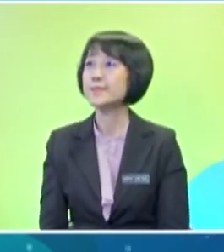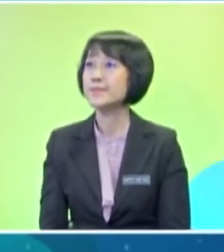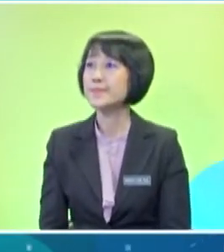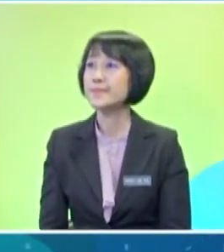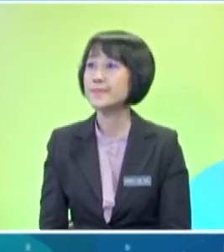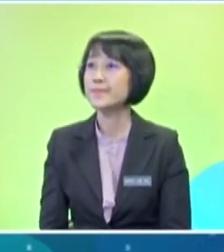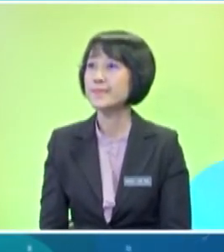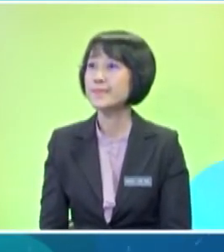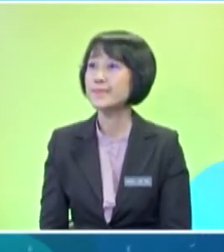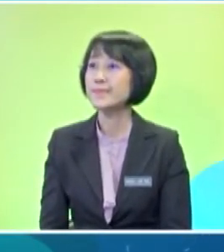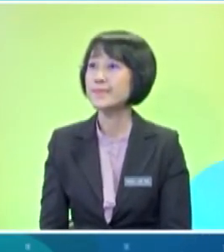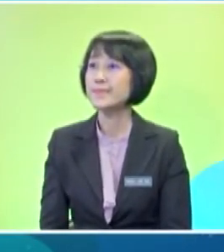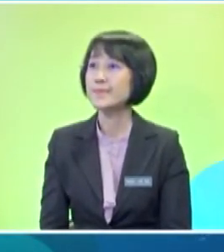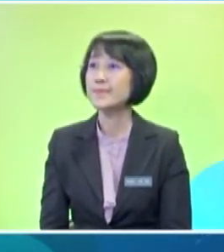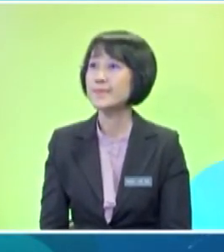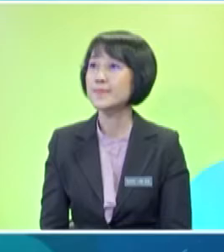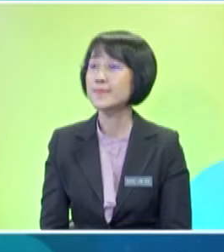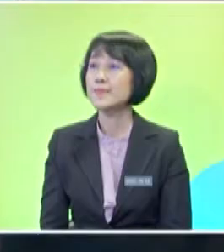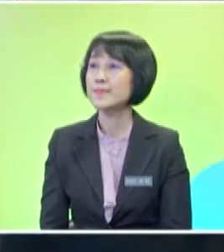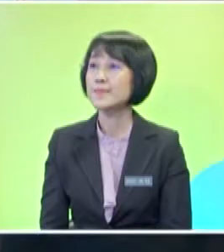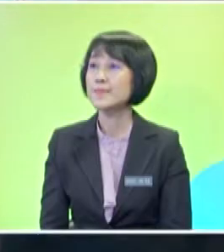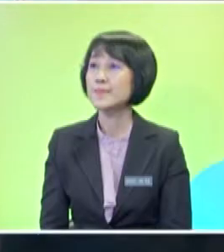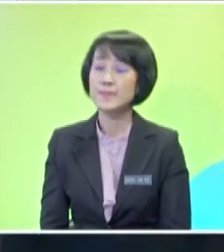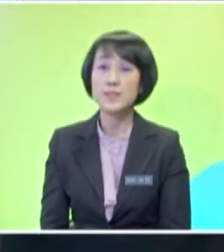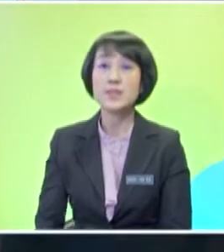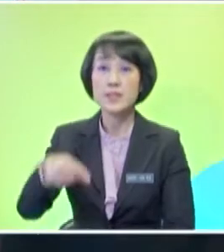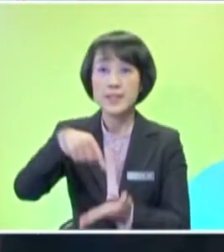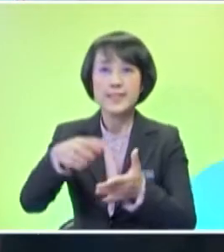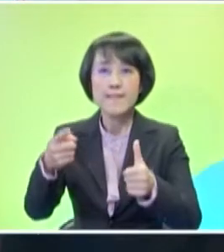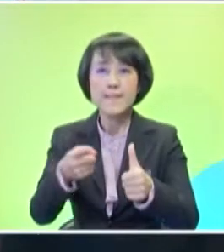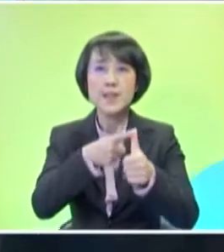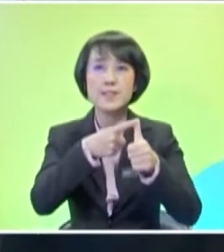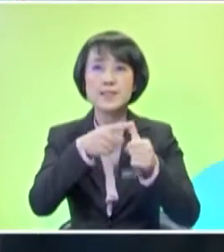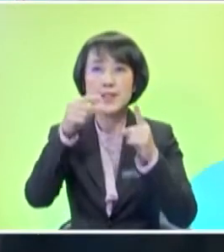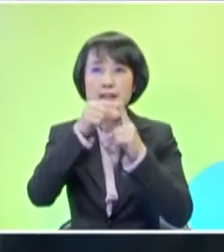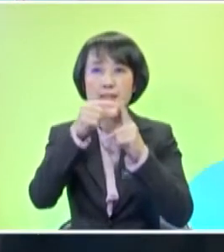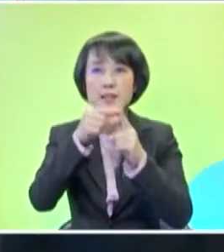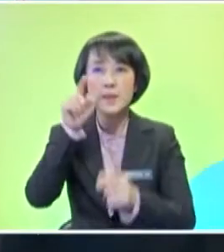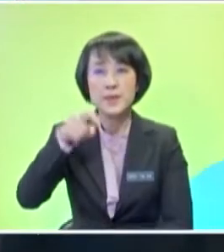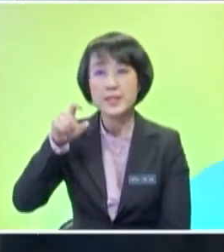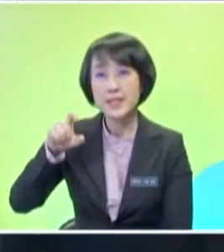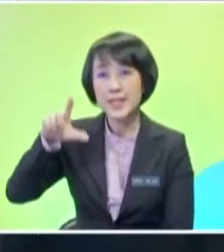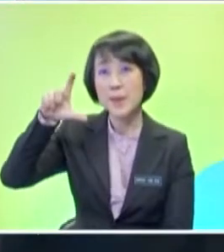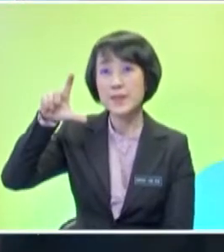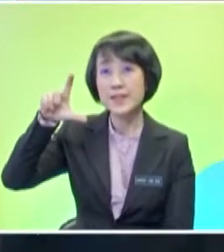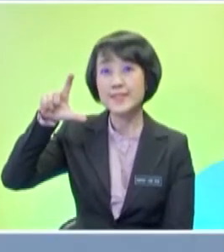write the... Oh, wait a second. This is the first letter, so it should be...